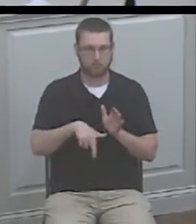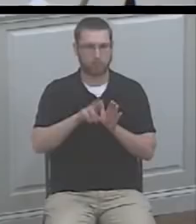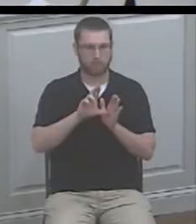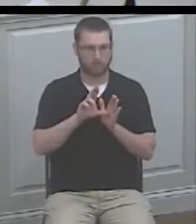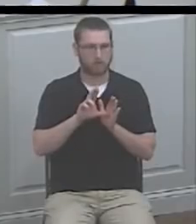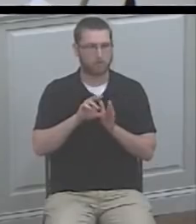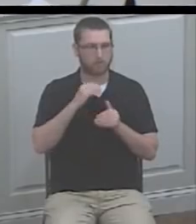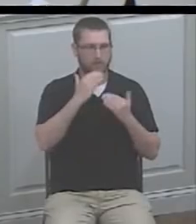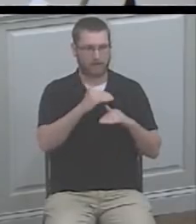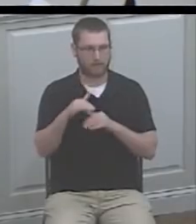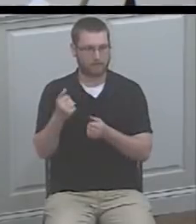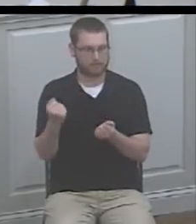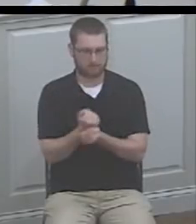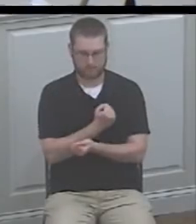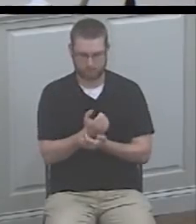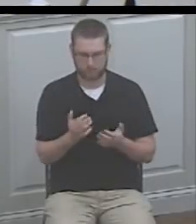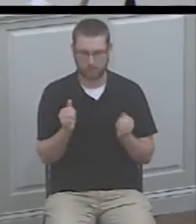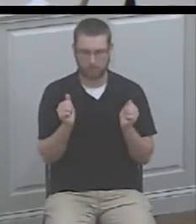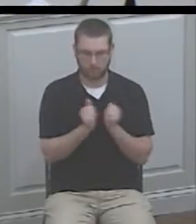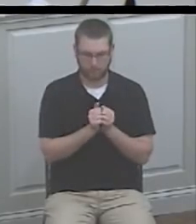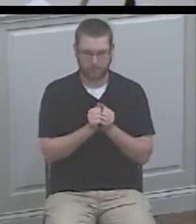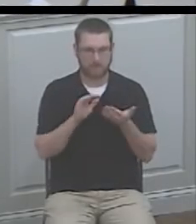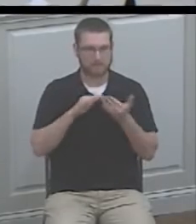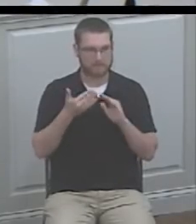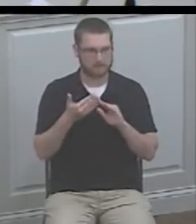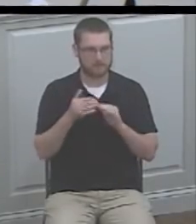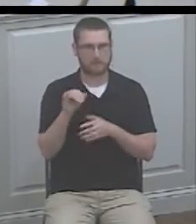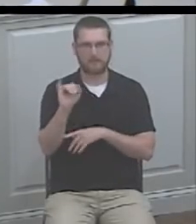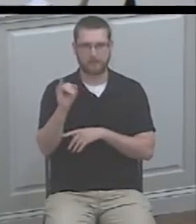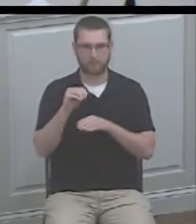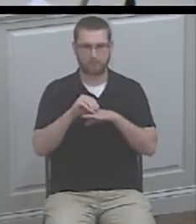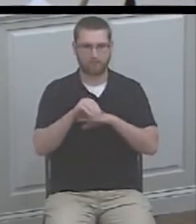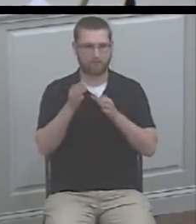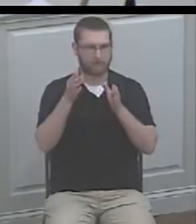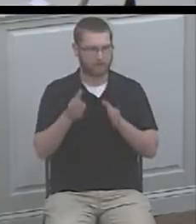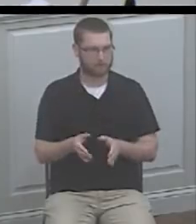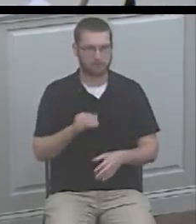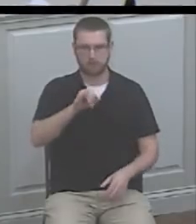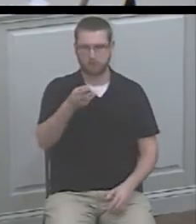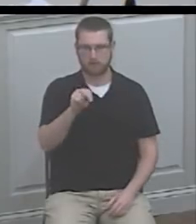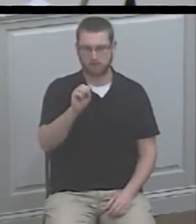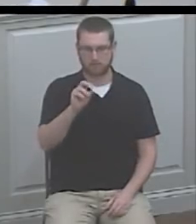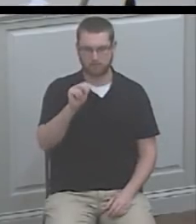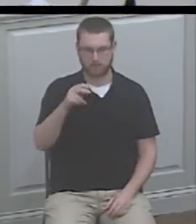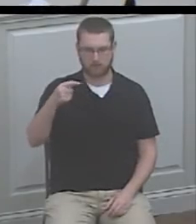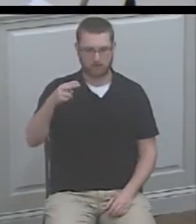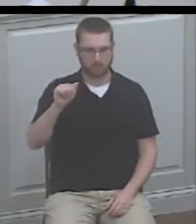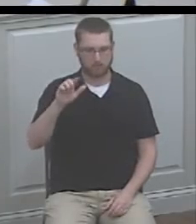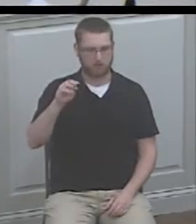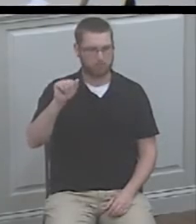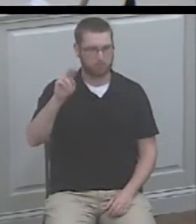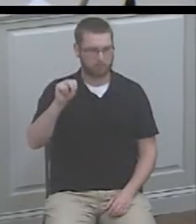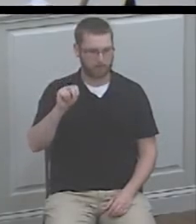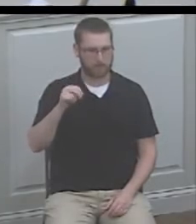of those limits with the city's insurance advisor, Ed Johnson Pullman, they